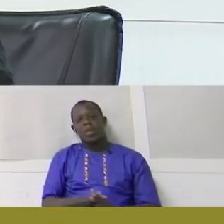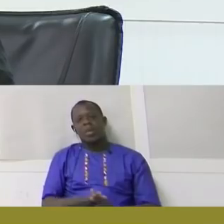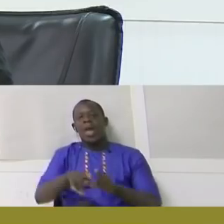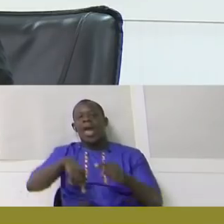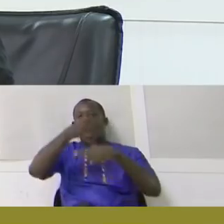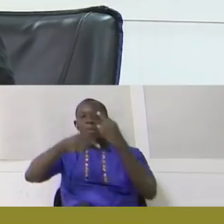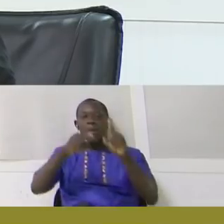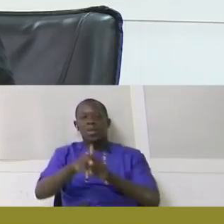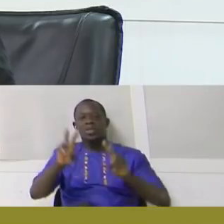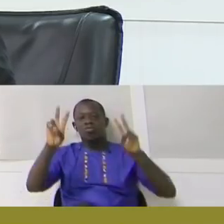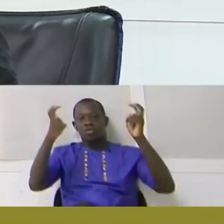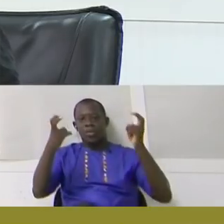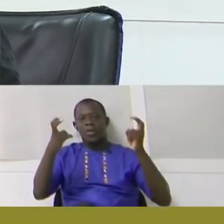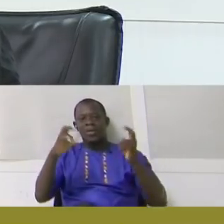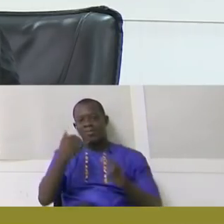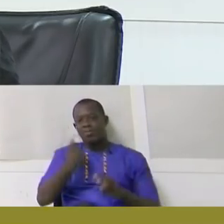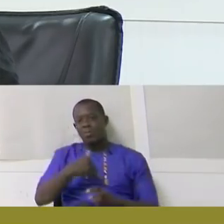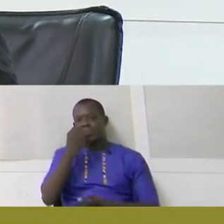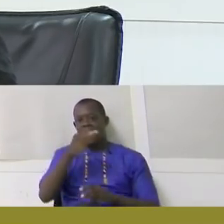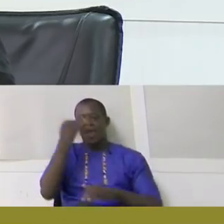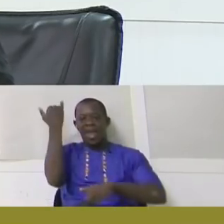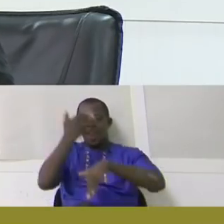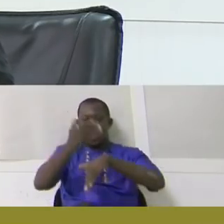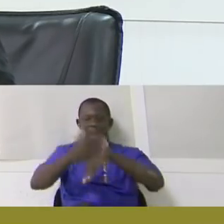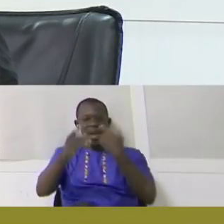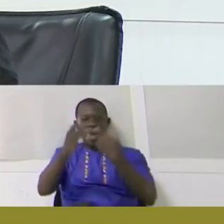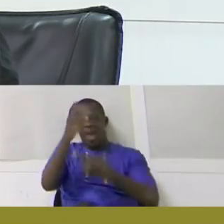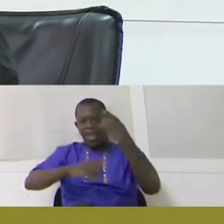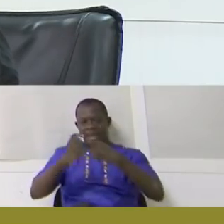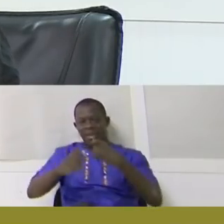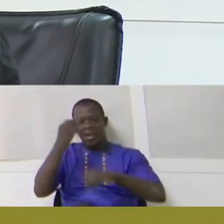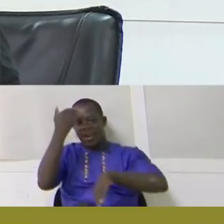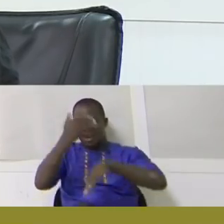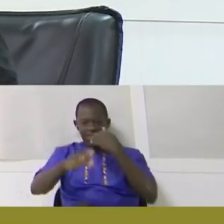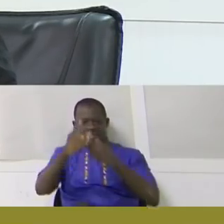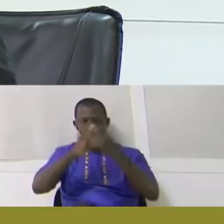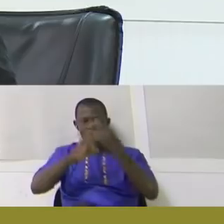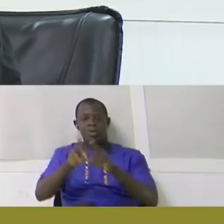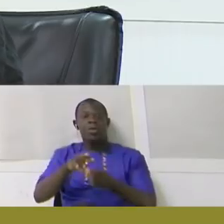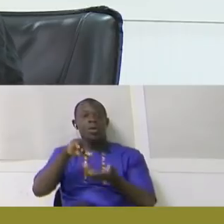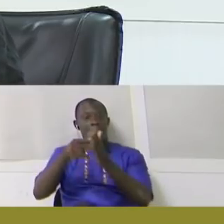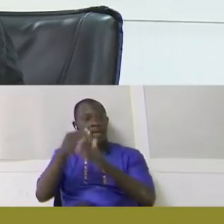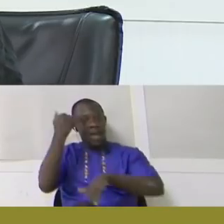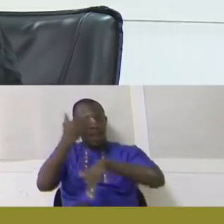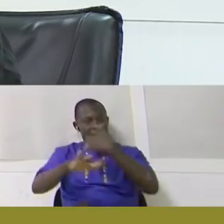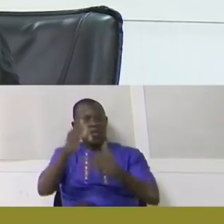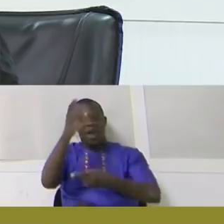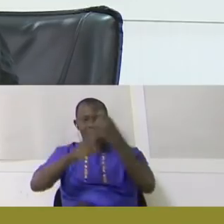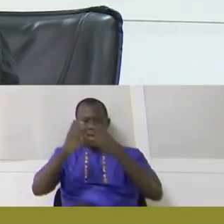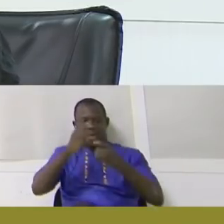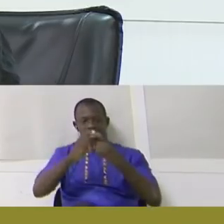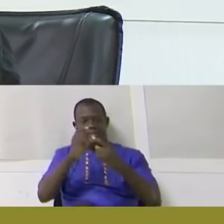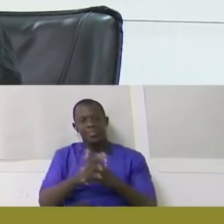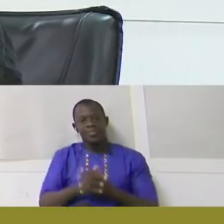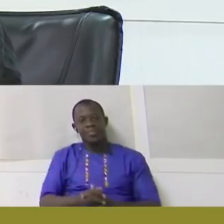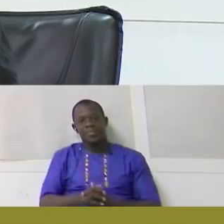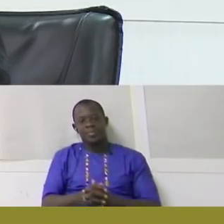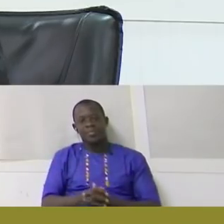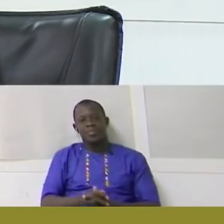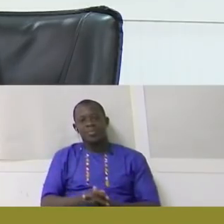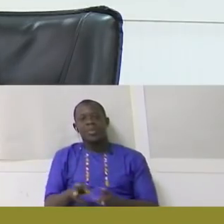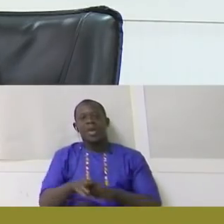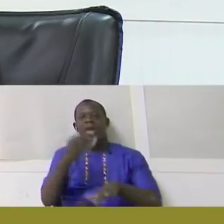bi ñepp xam nañ ko never again. Since we all know the slogan never again. So never again bobu nonu. That never again.